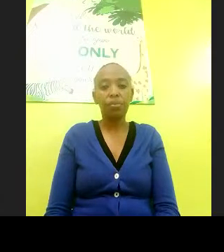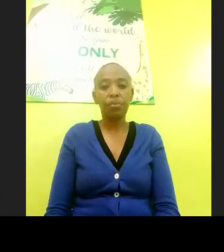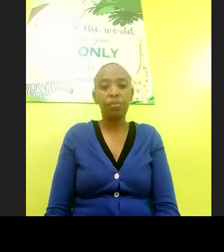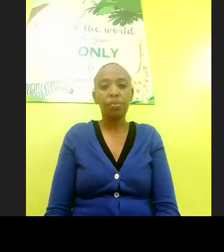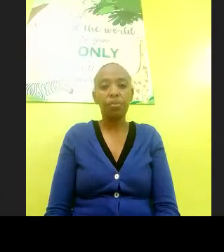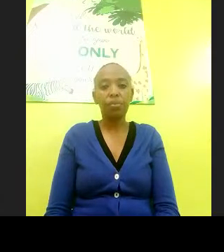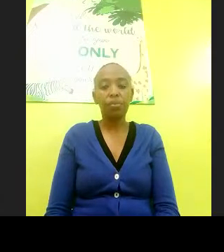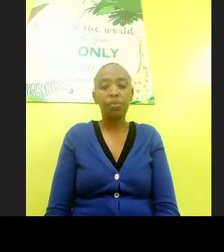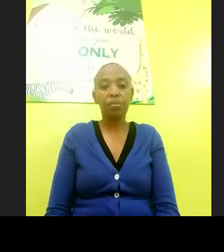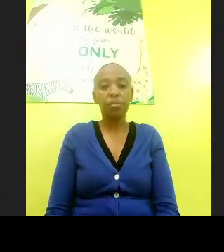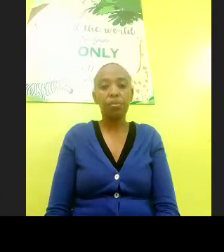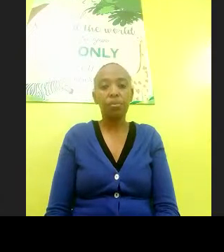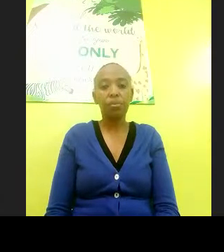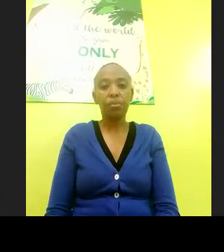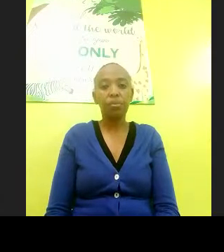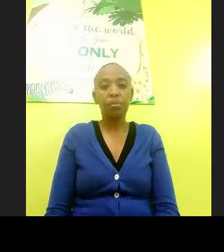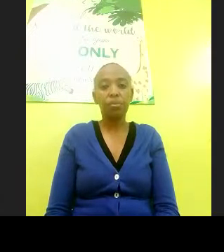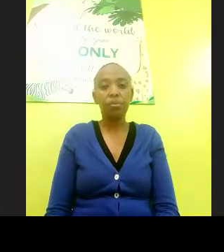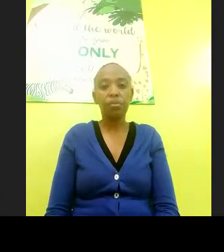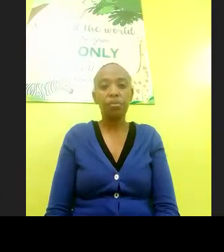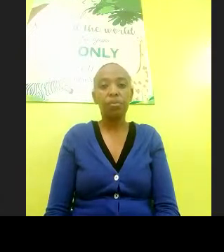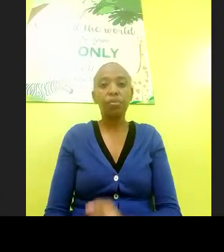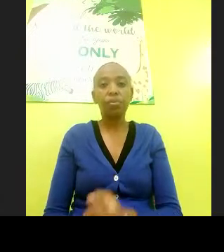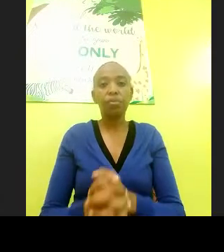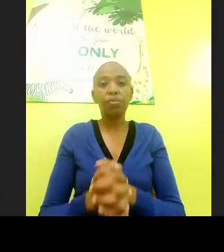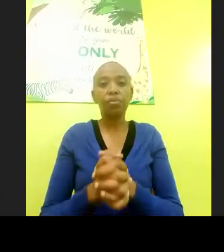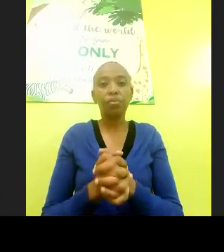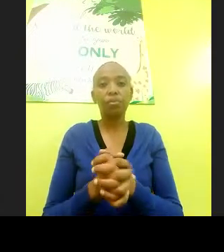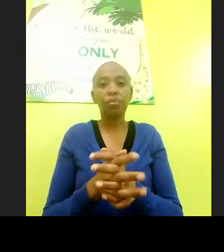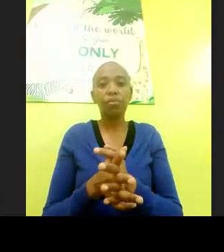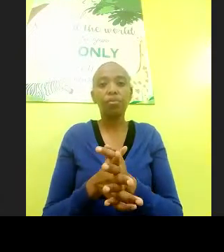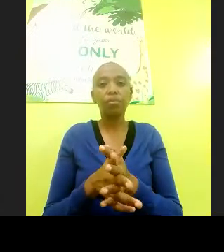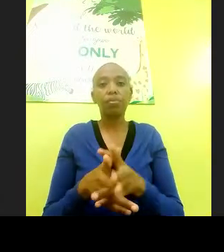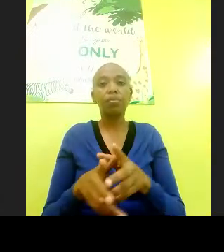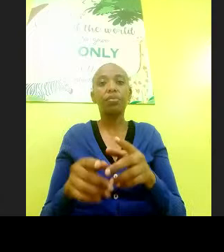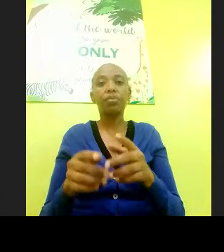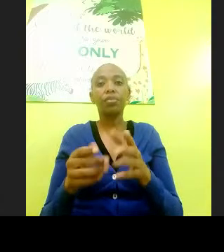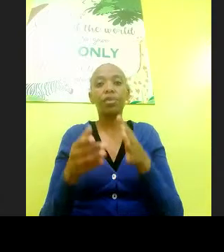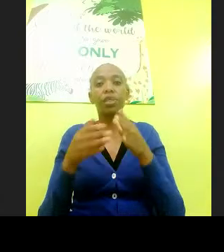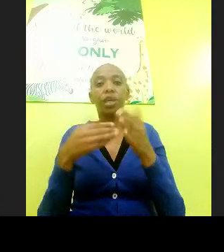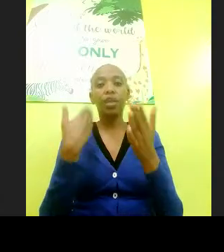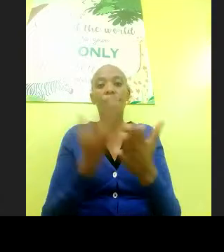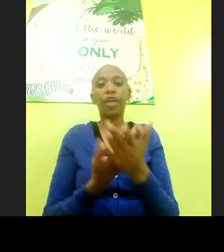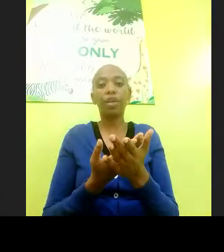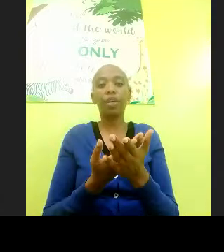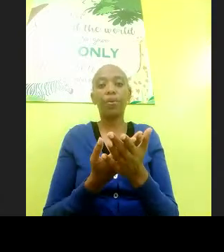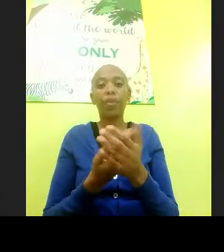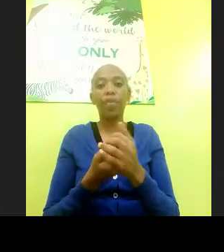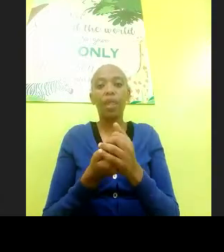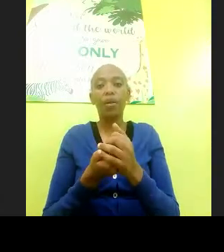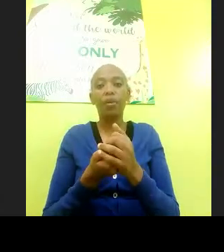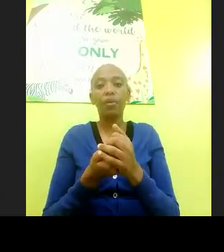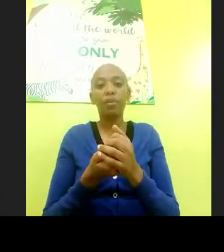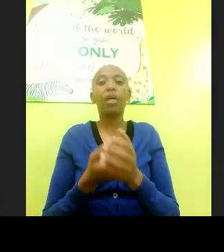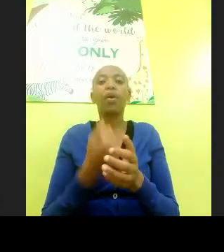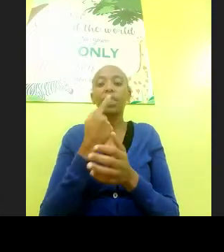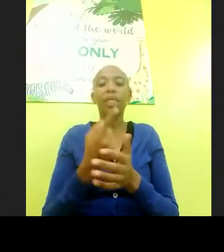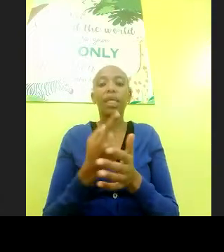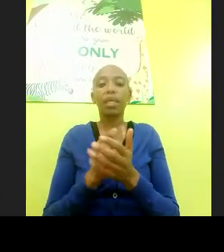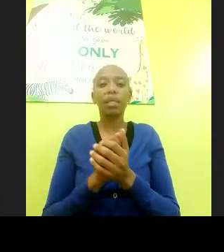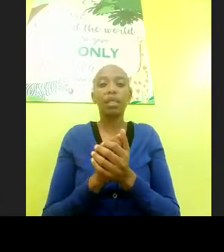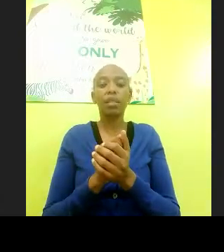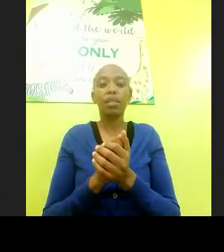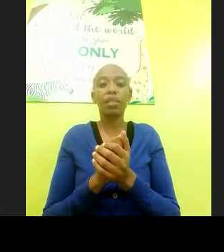Yes, should I start? Yes, go ahead. Thank you, Nicole. I was saying that on Bom dia,